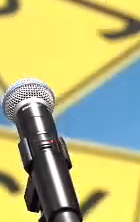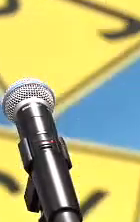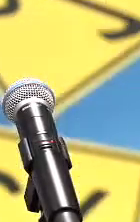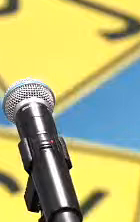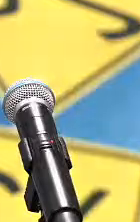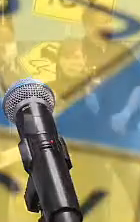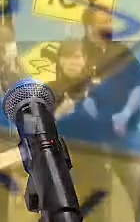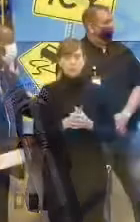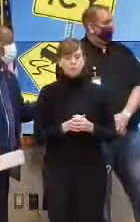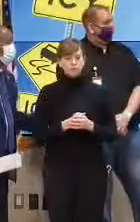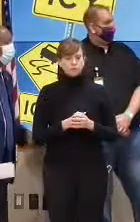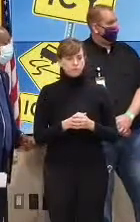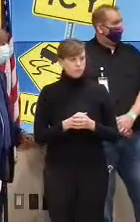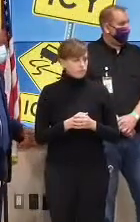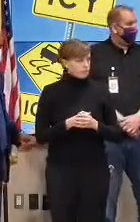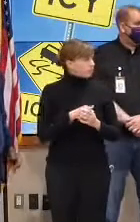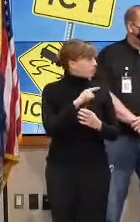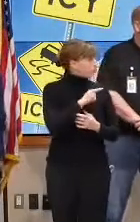police.